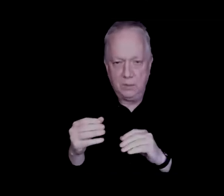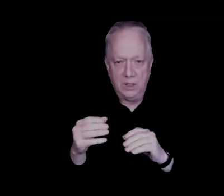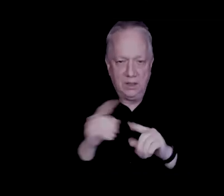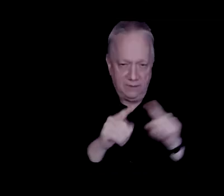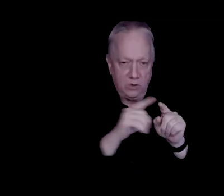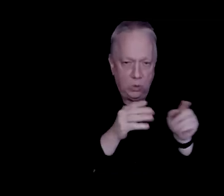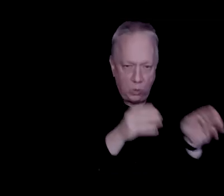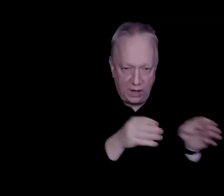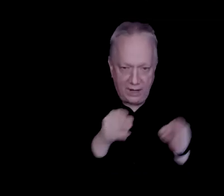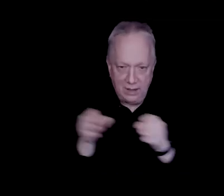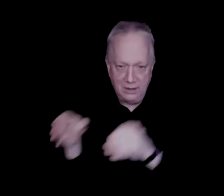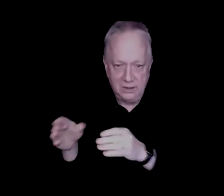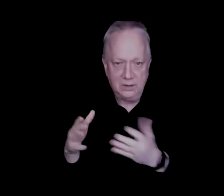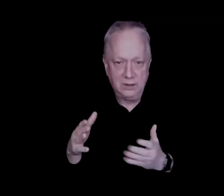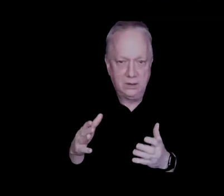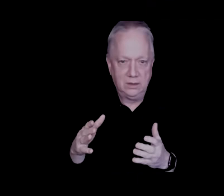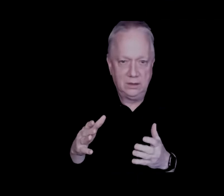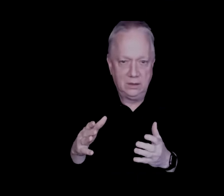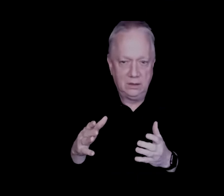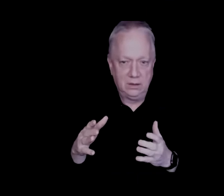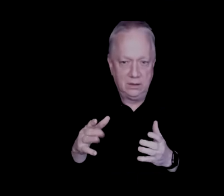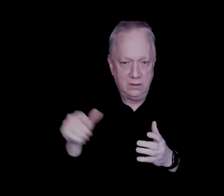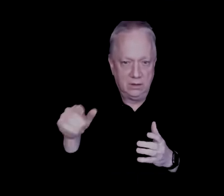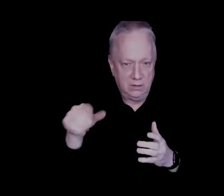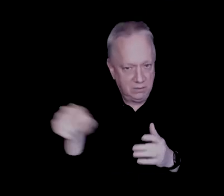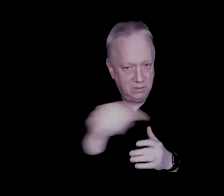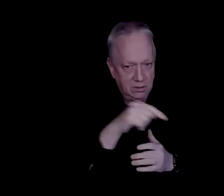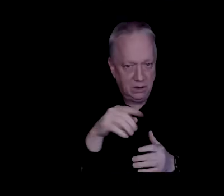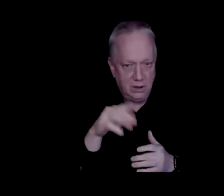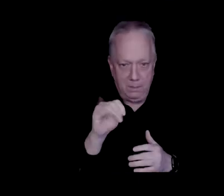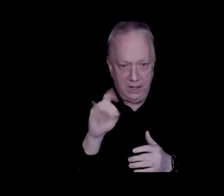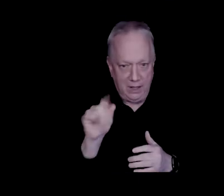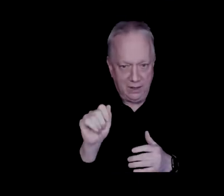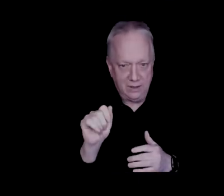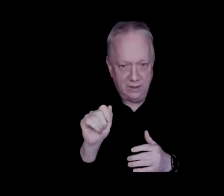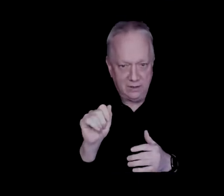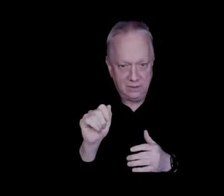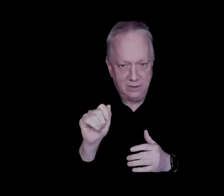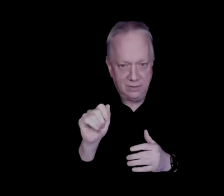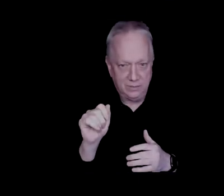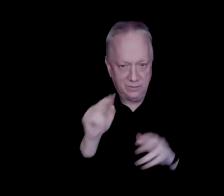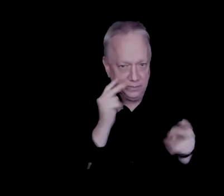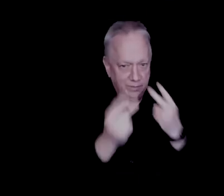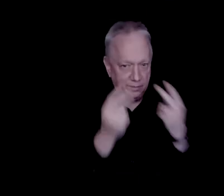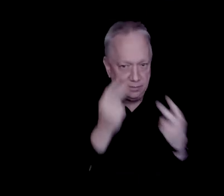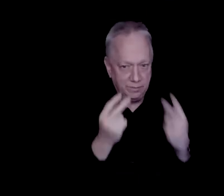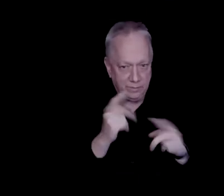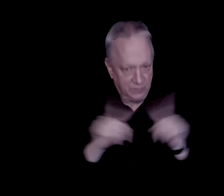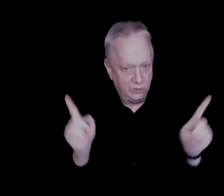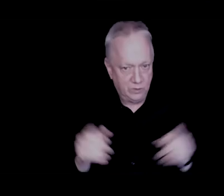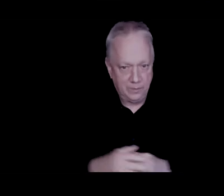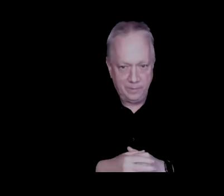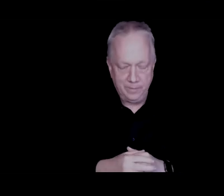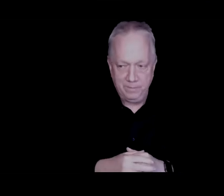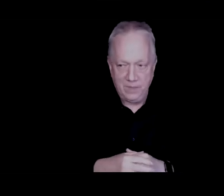way than the media usually does. Yeah. See? And so